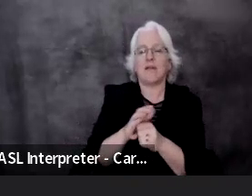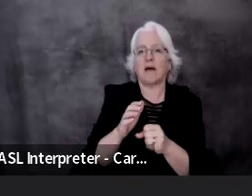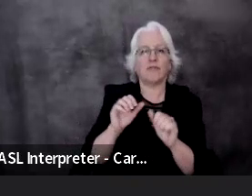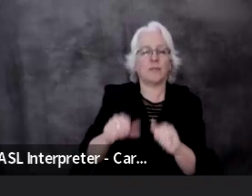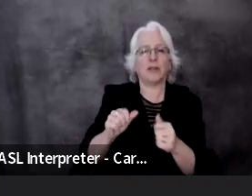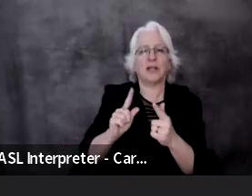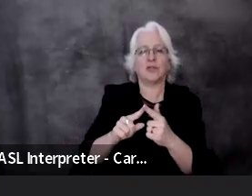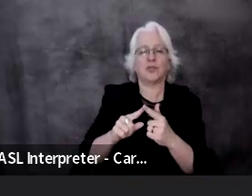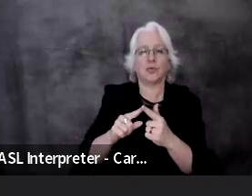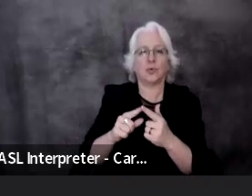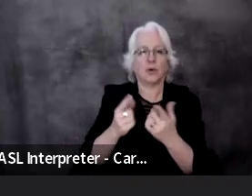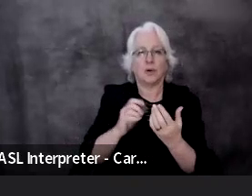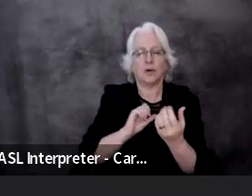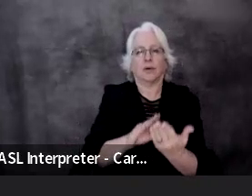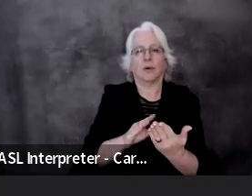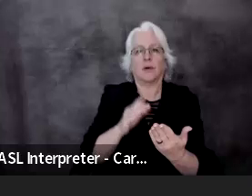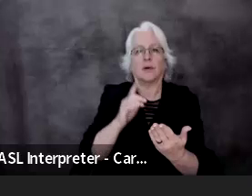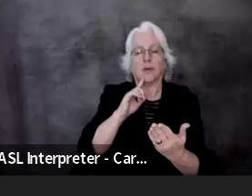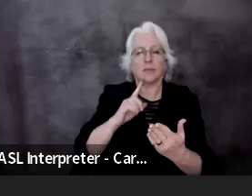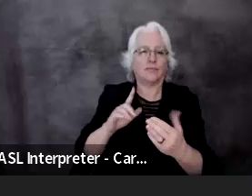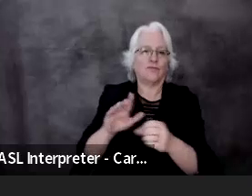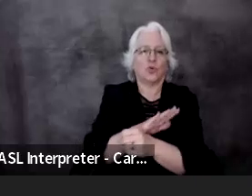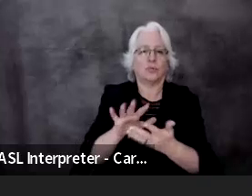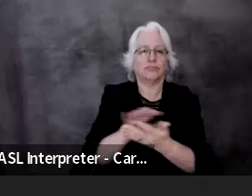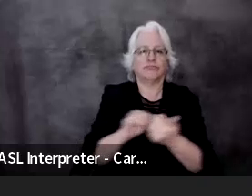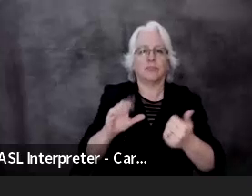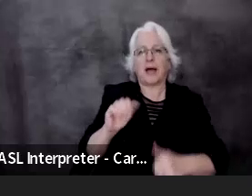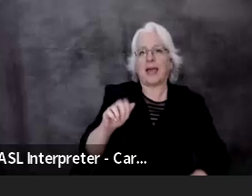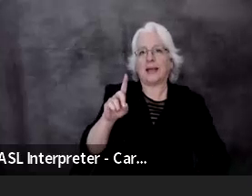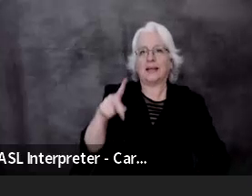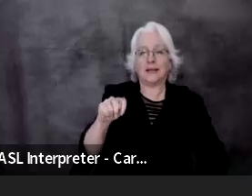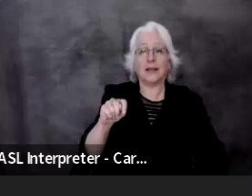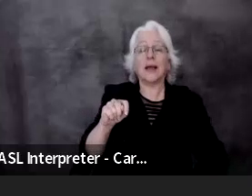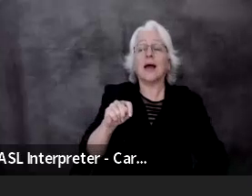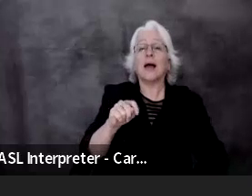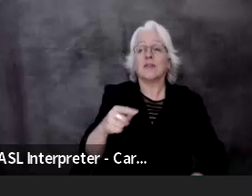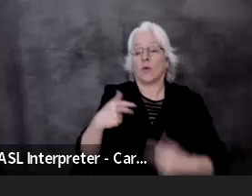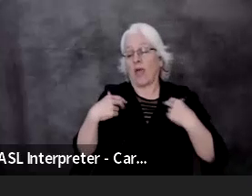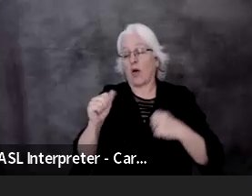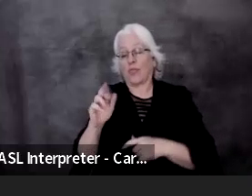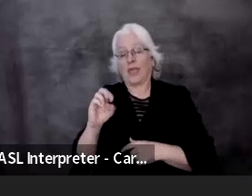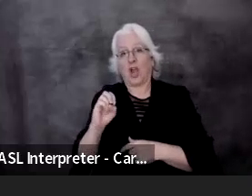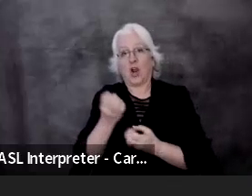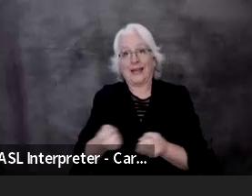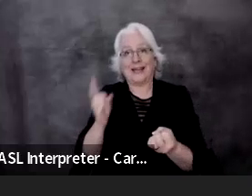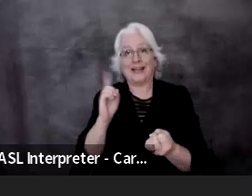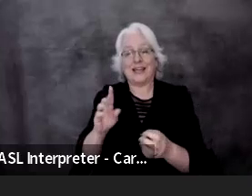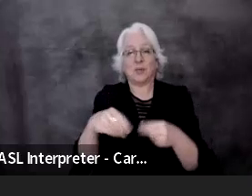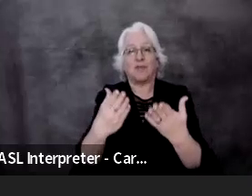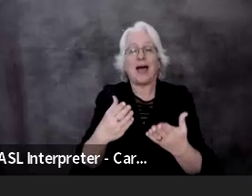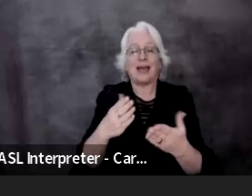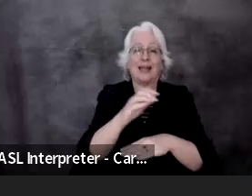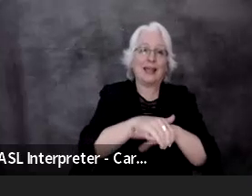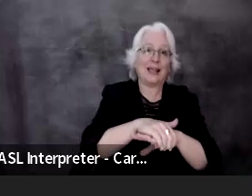or entirely by ADTs. DREDF recommends that healthcare entities provide plain English and